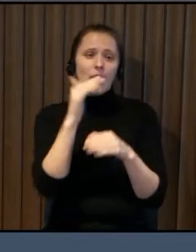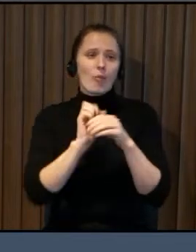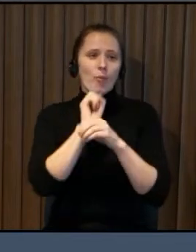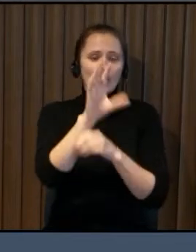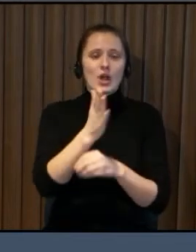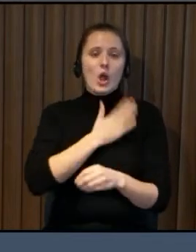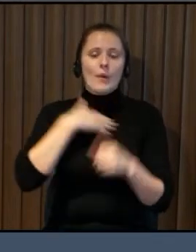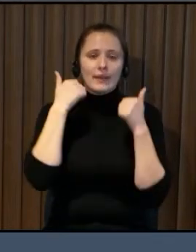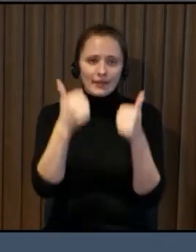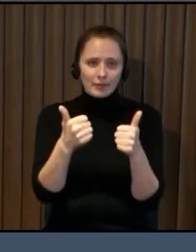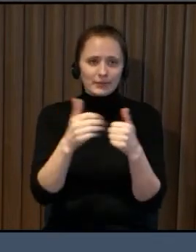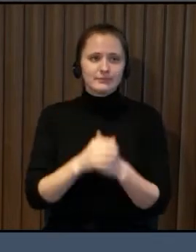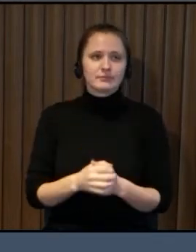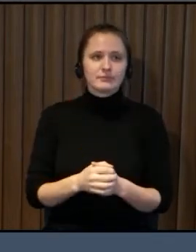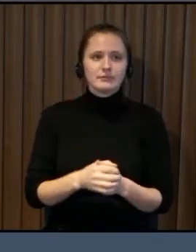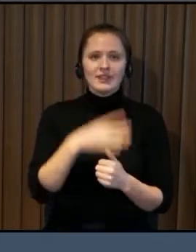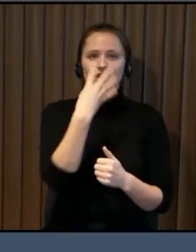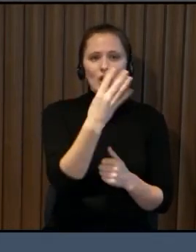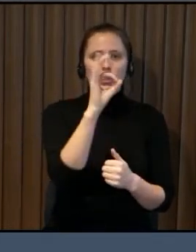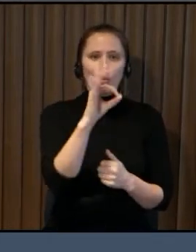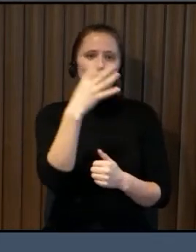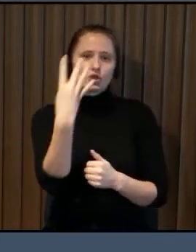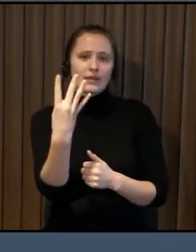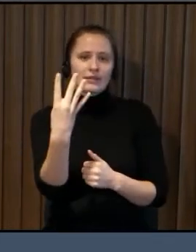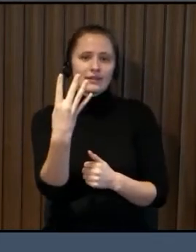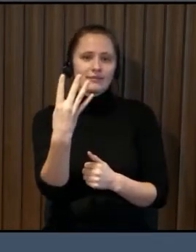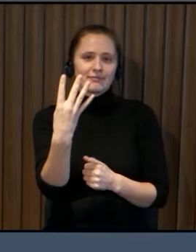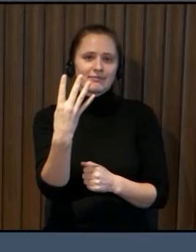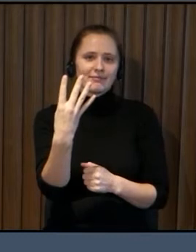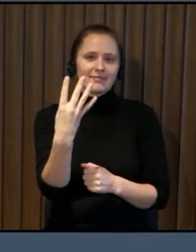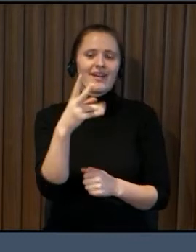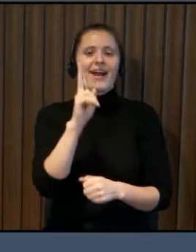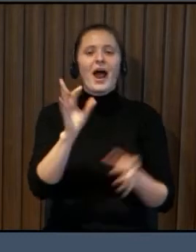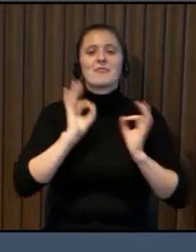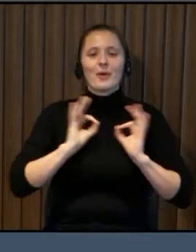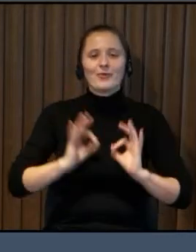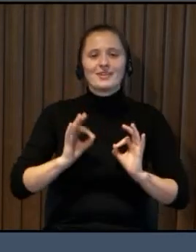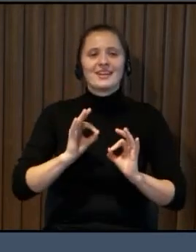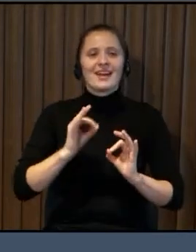Yes, we can hear you and we can see your presentation. So 404.